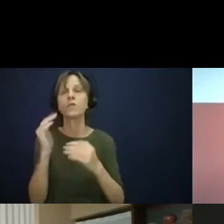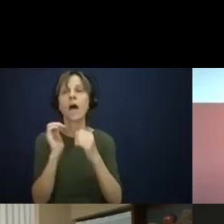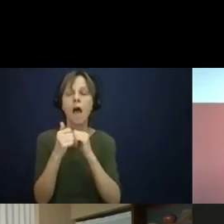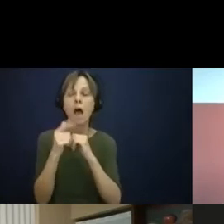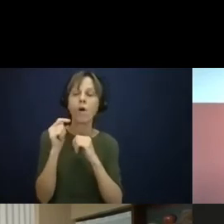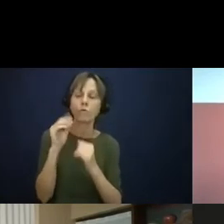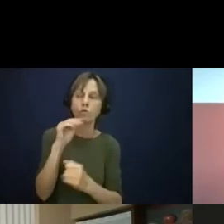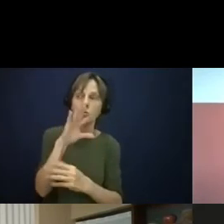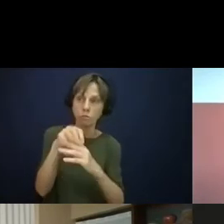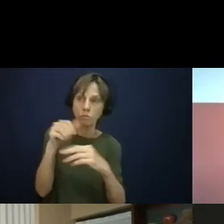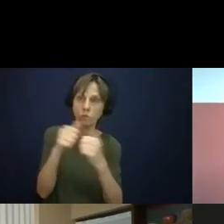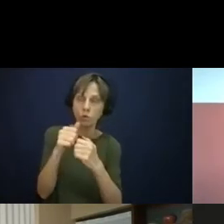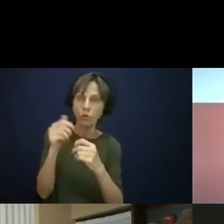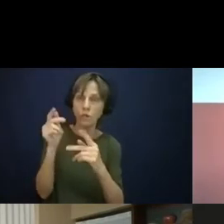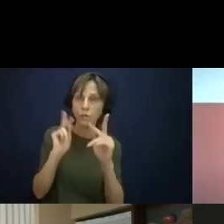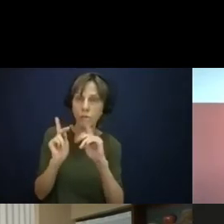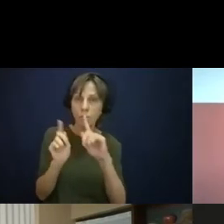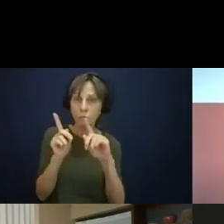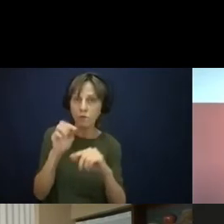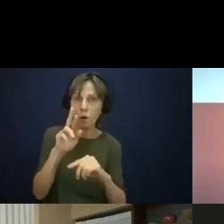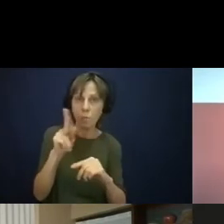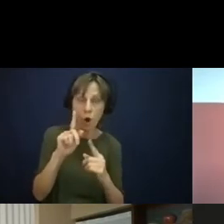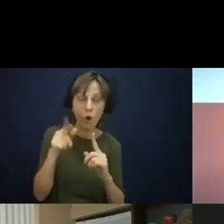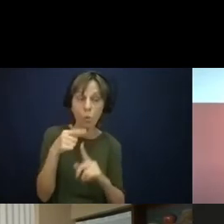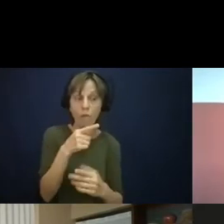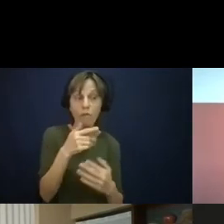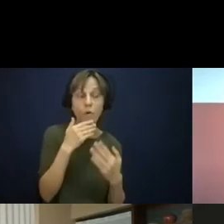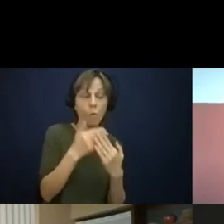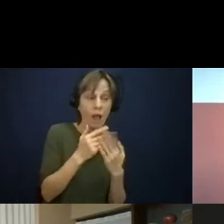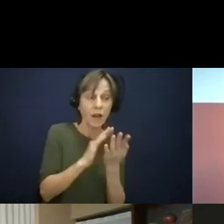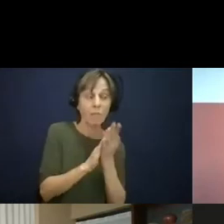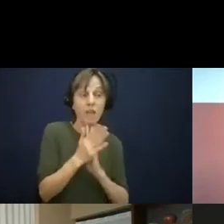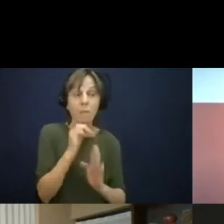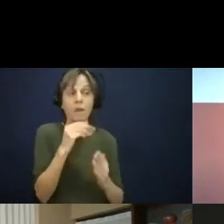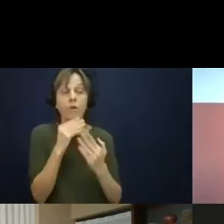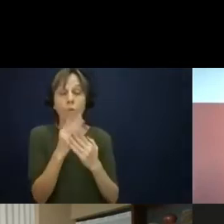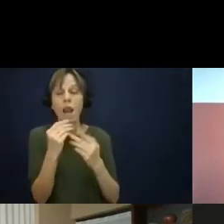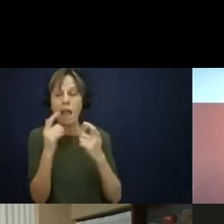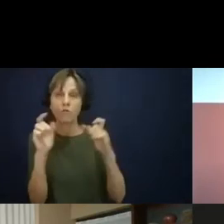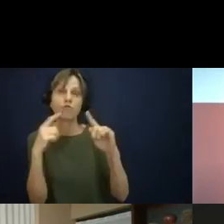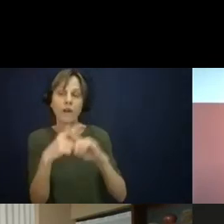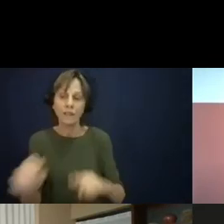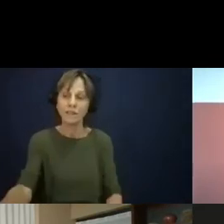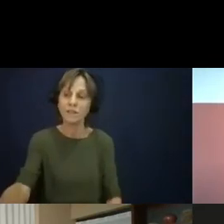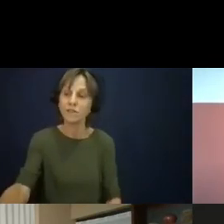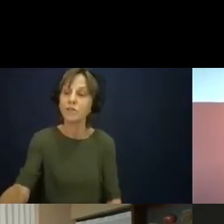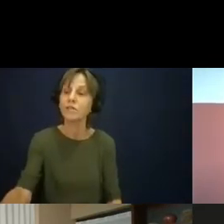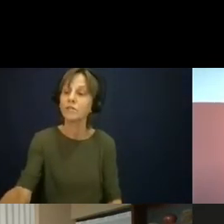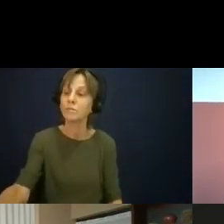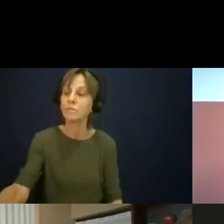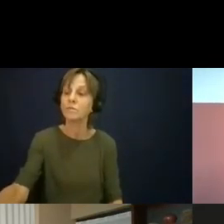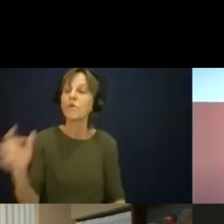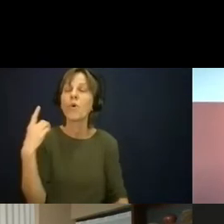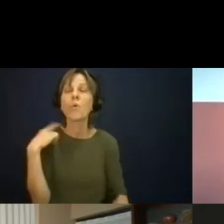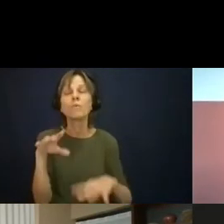park patrons when they are well, becoming unwell, and in crisis. We spend so much time talking about crisis. We need to talk